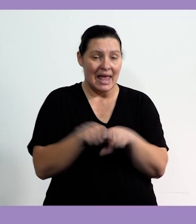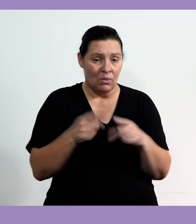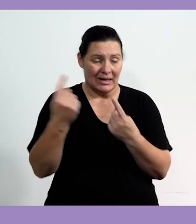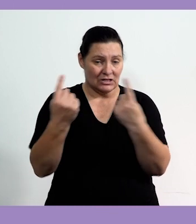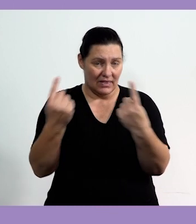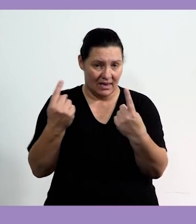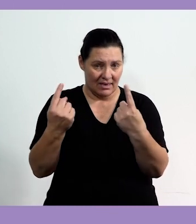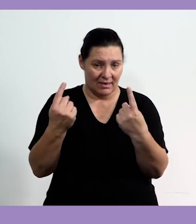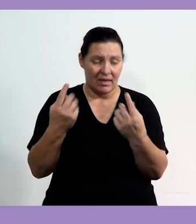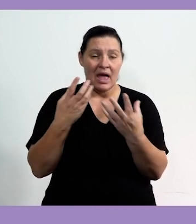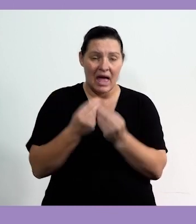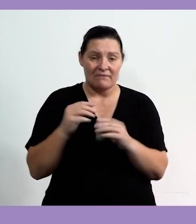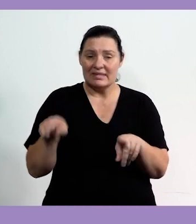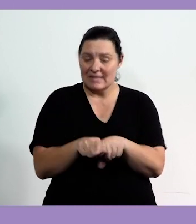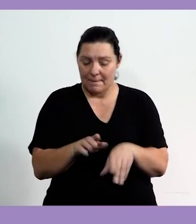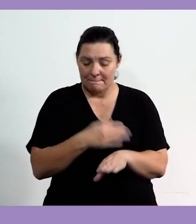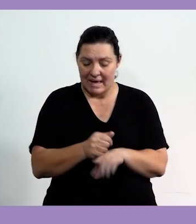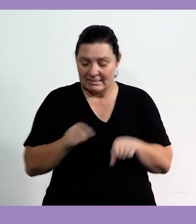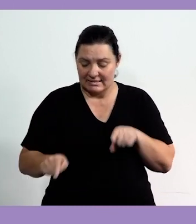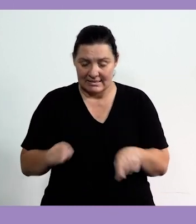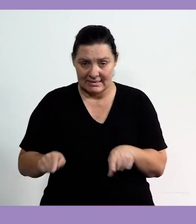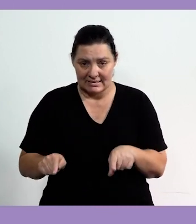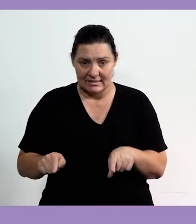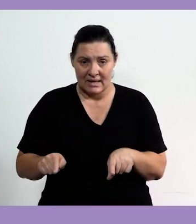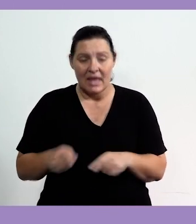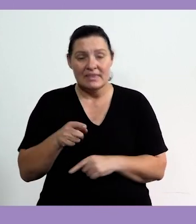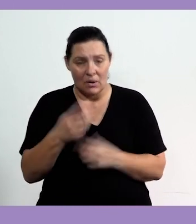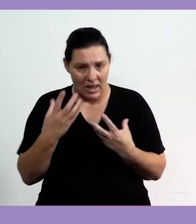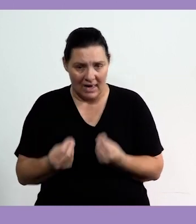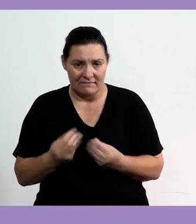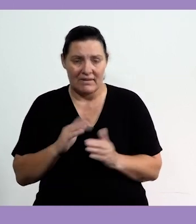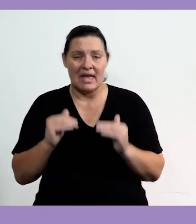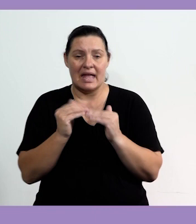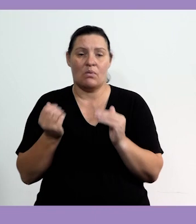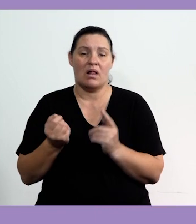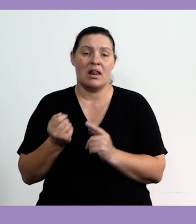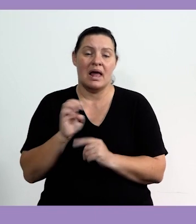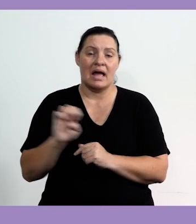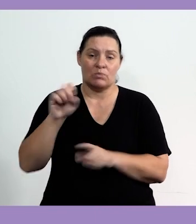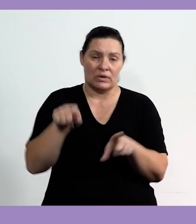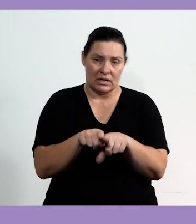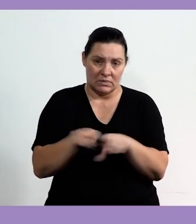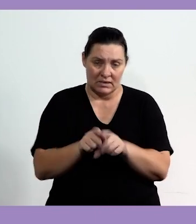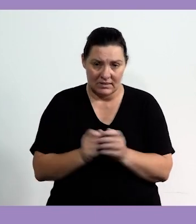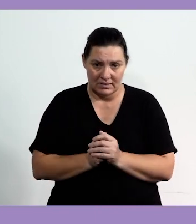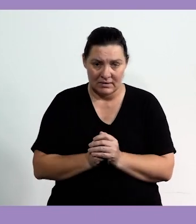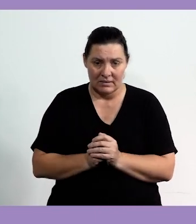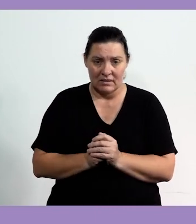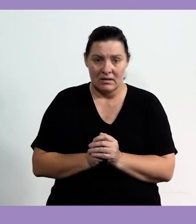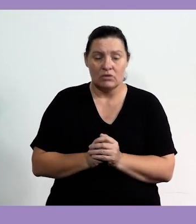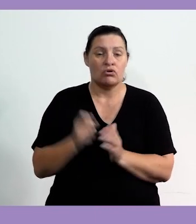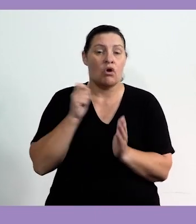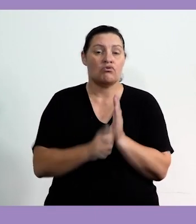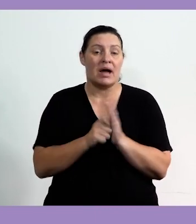Powers that are equal to each other and have the same base, remember, they will have equal exponents as